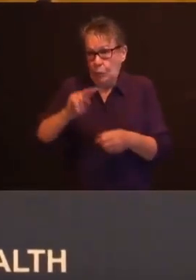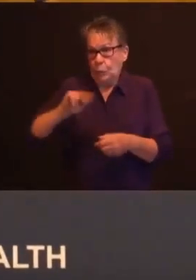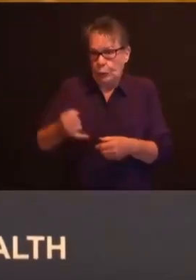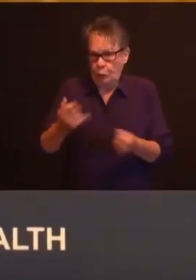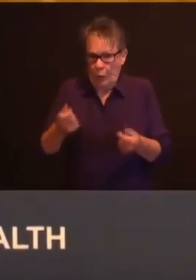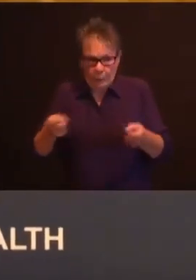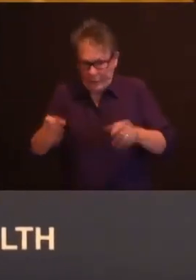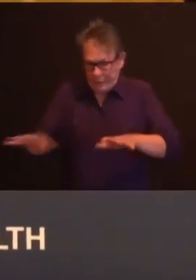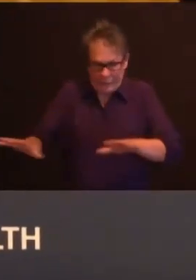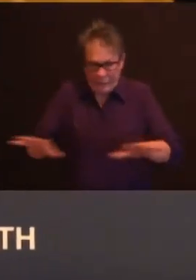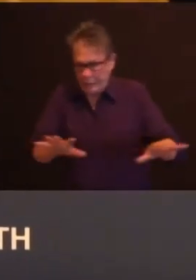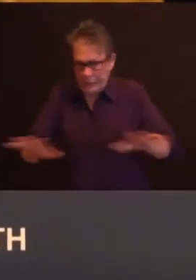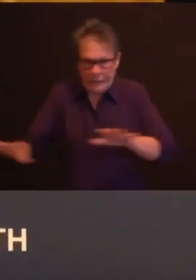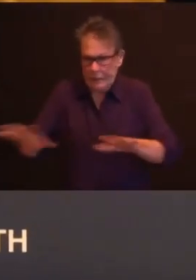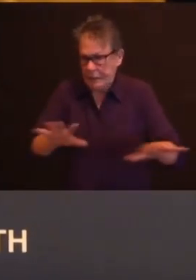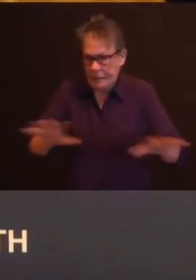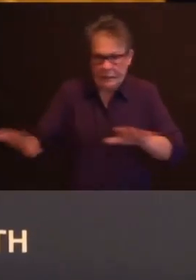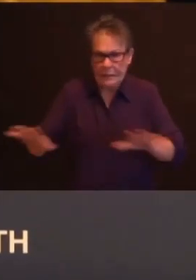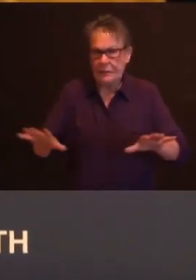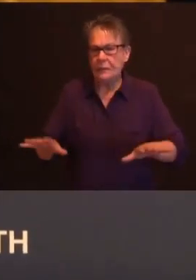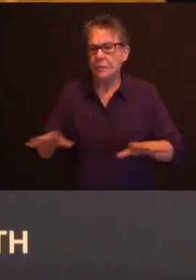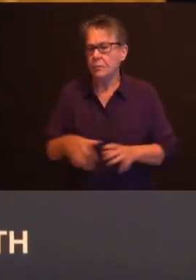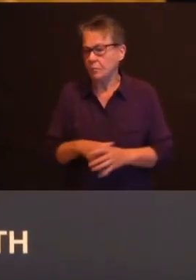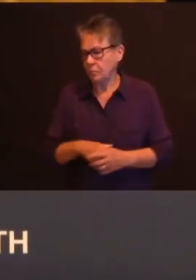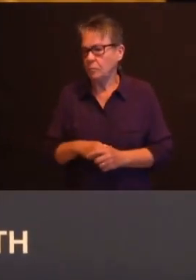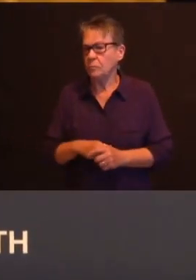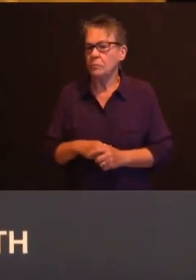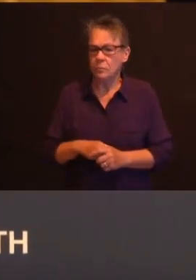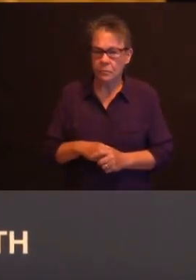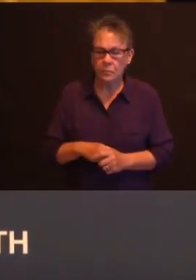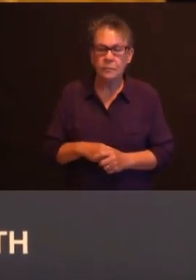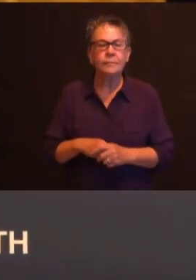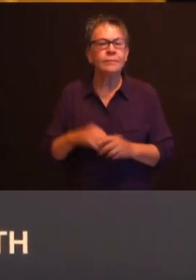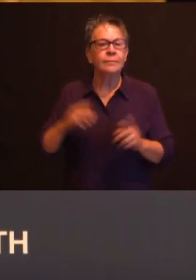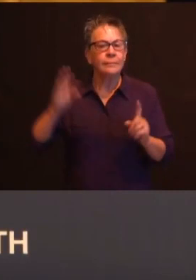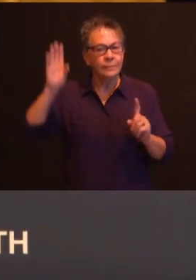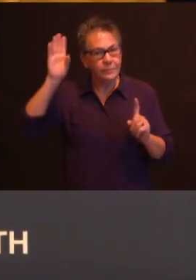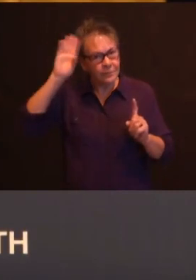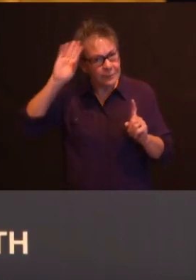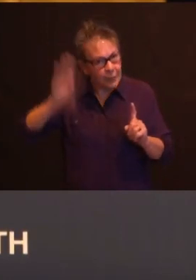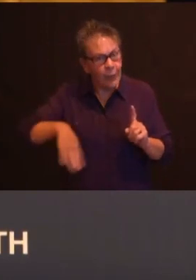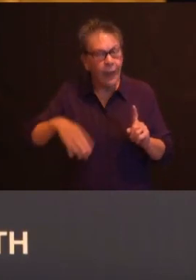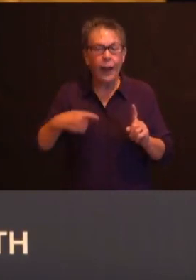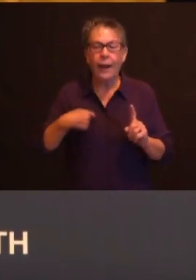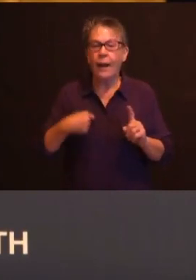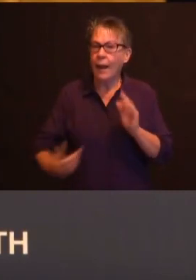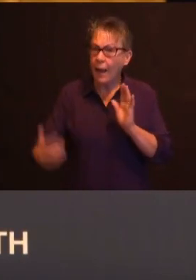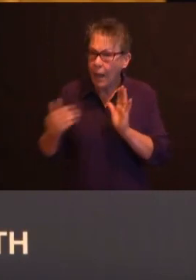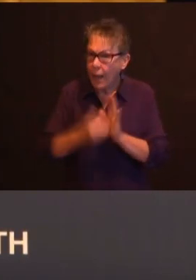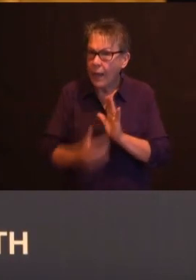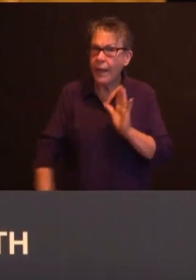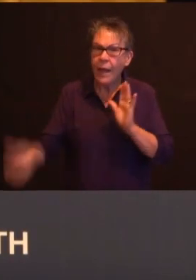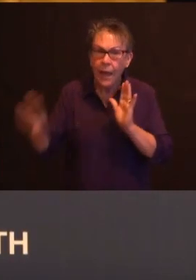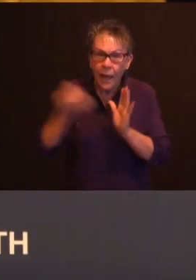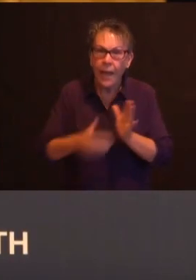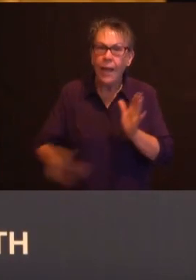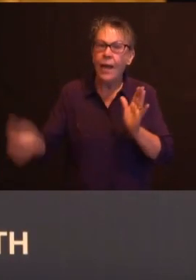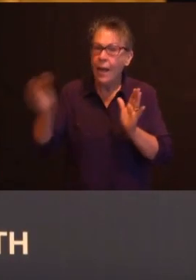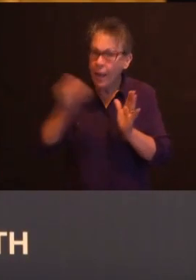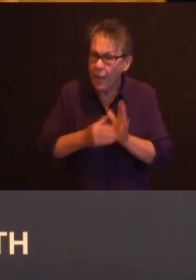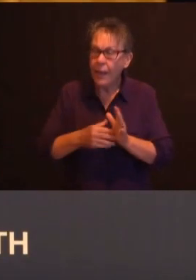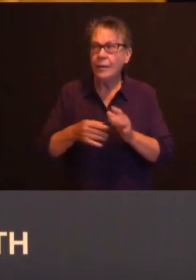we've beaten masking to death here, and we're going to be coming back on masking. I think one thing that this leads me to, Judy, is that we're not going to